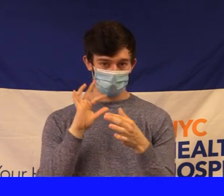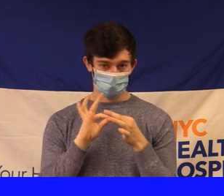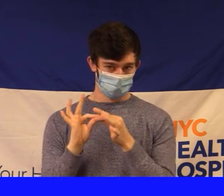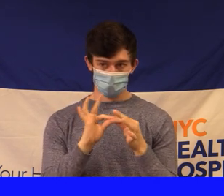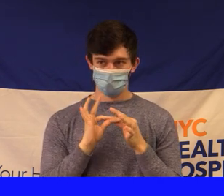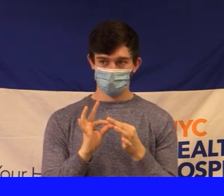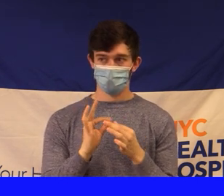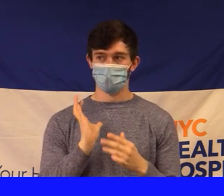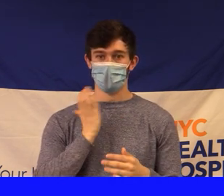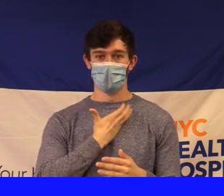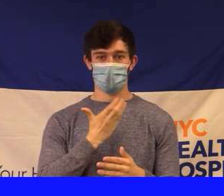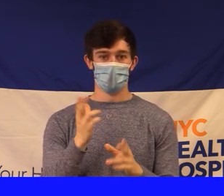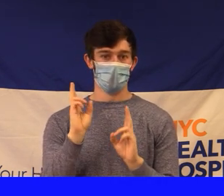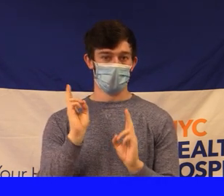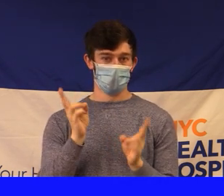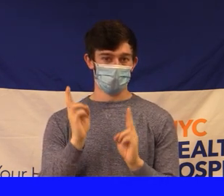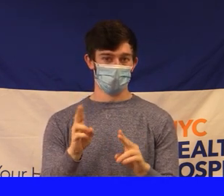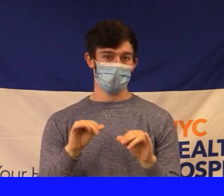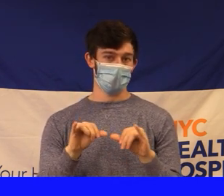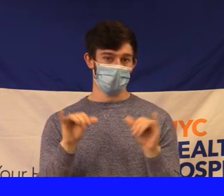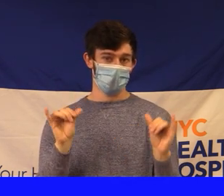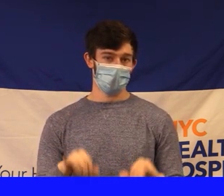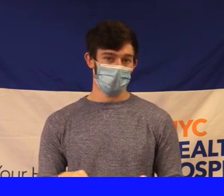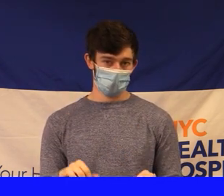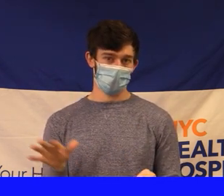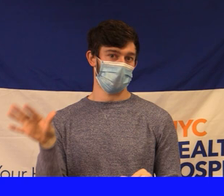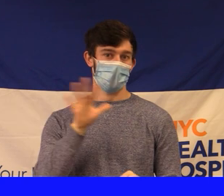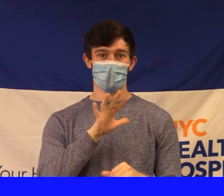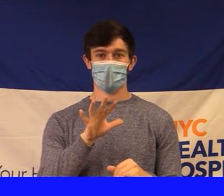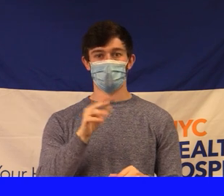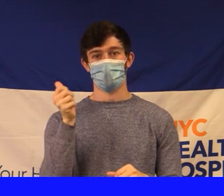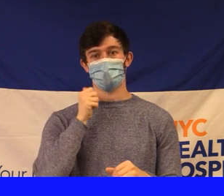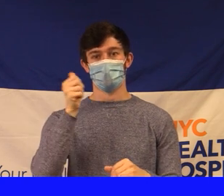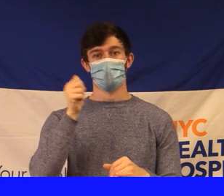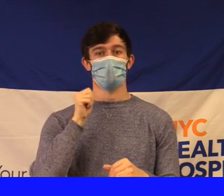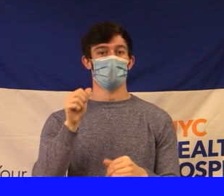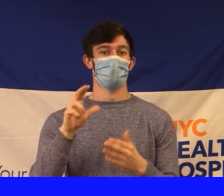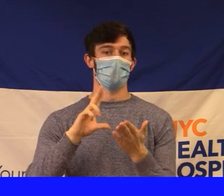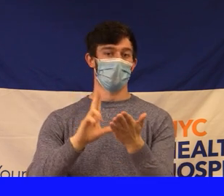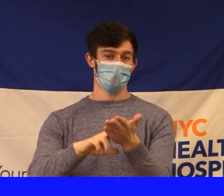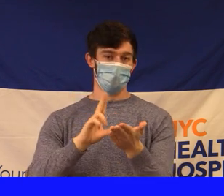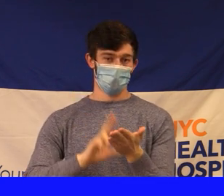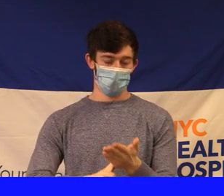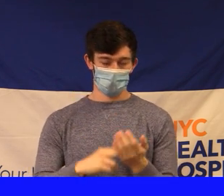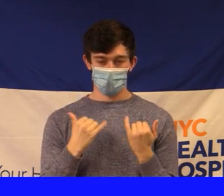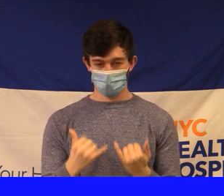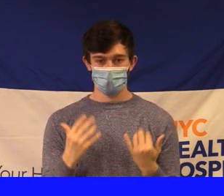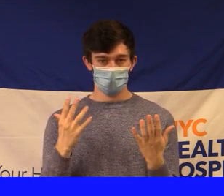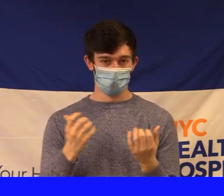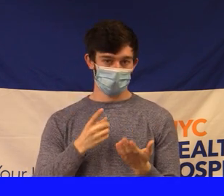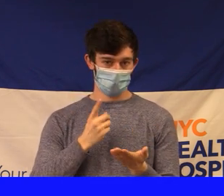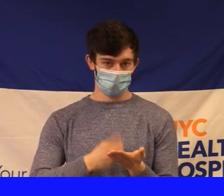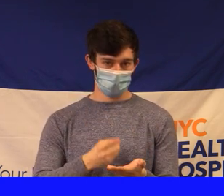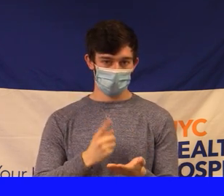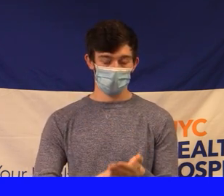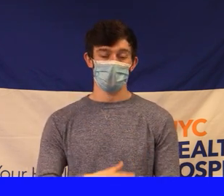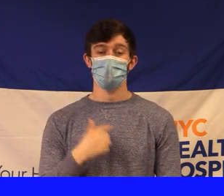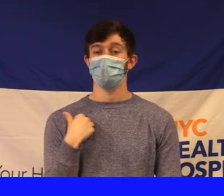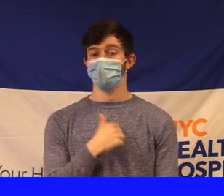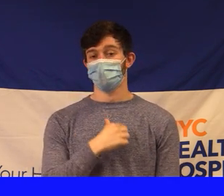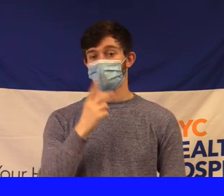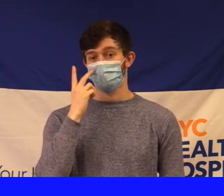system, our Hunter system-wide transportation contract. So we want to take this opportunity to talk about some of that progress we've